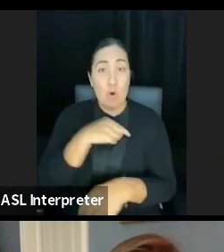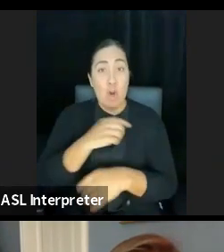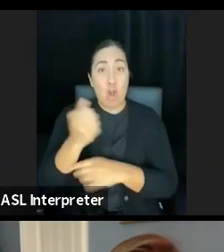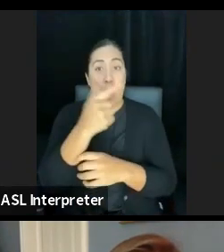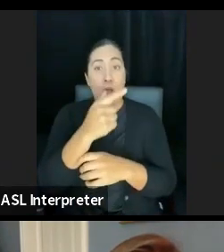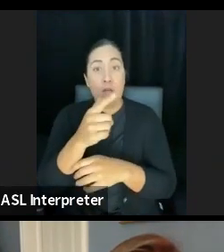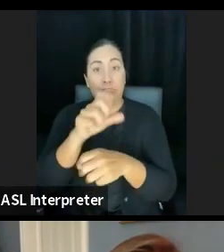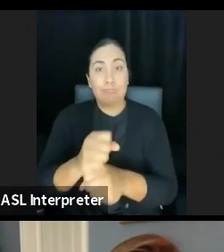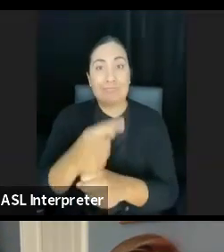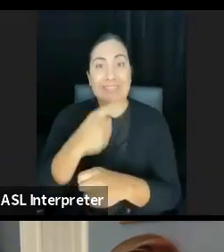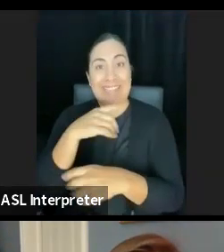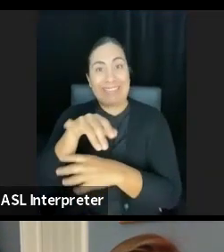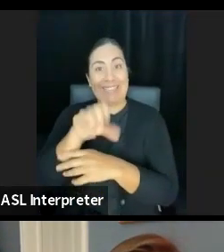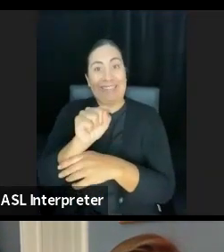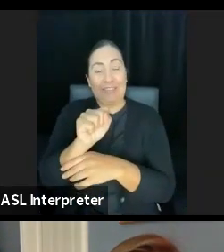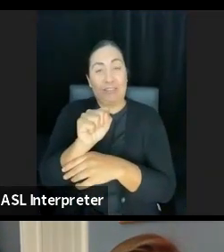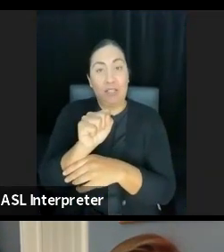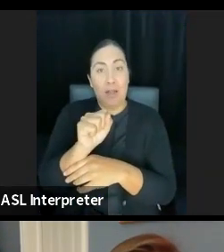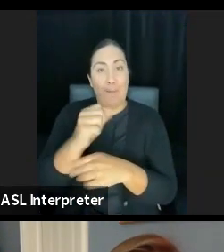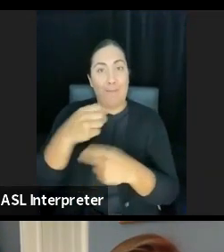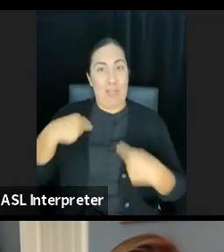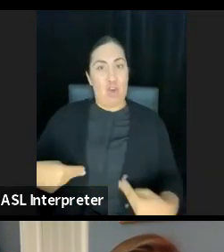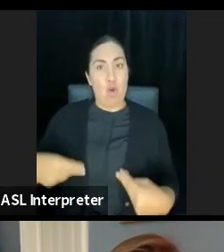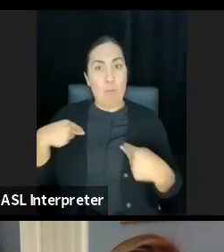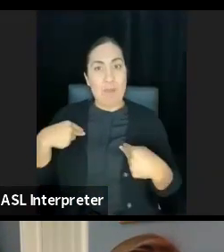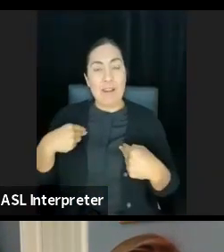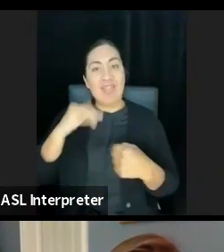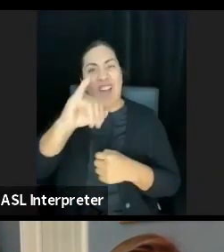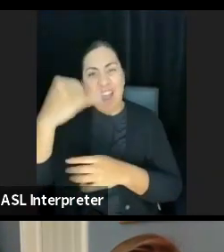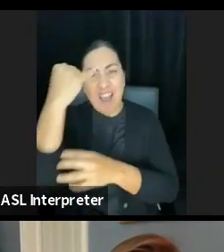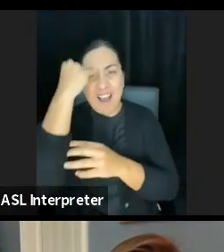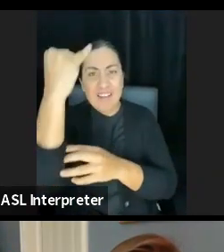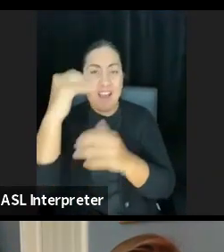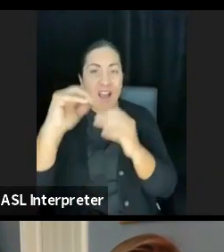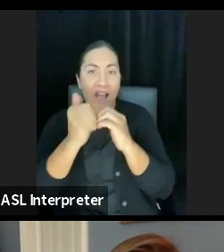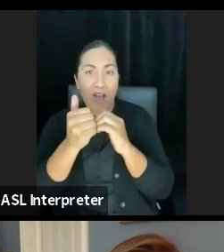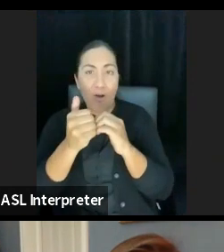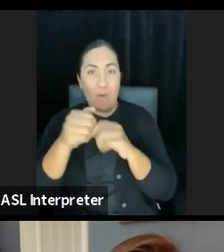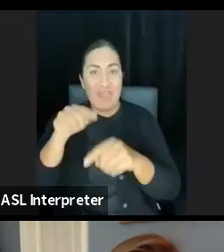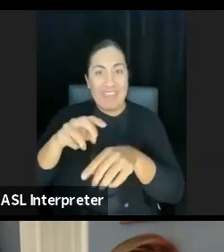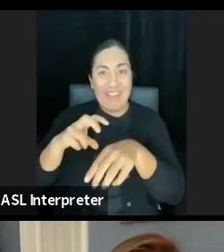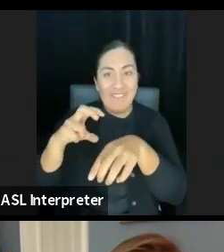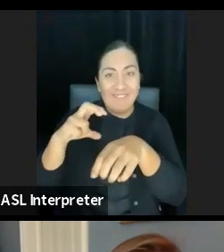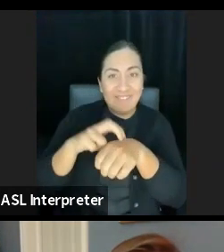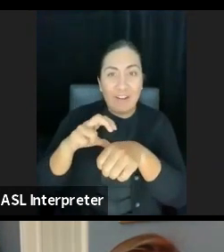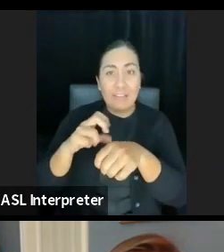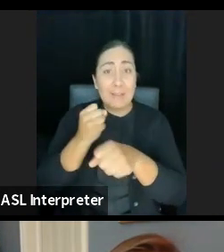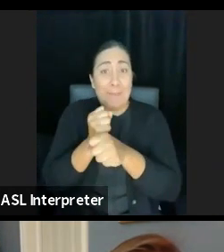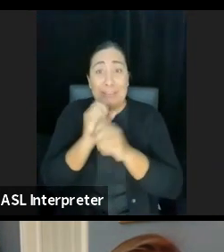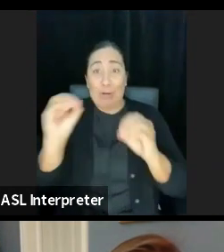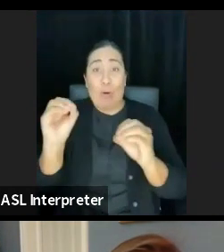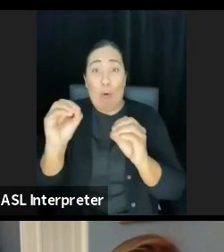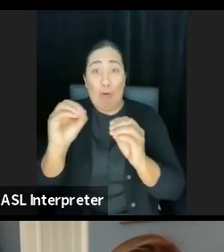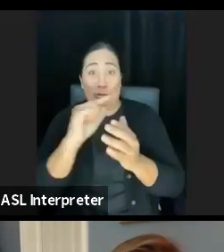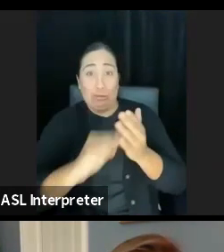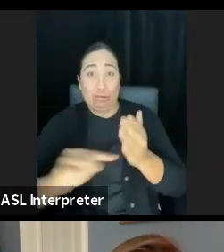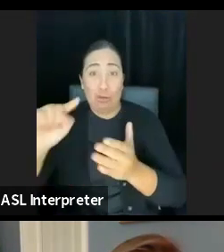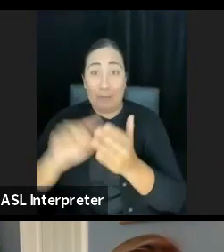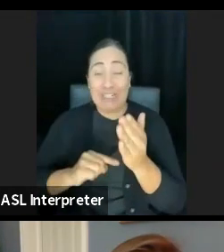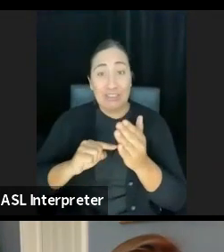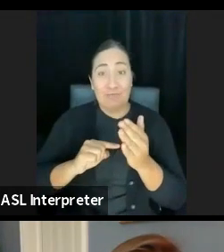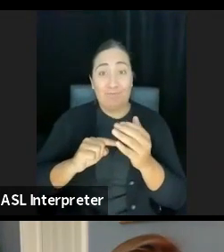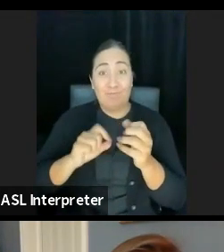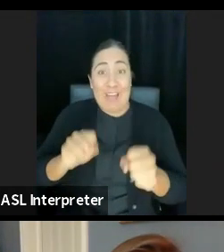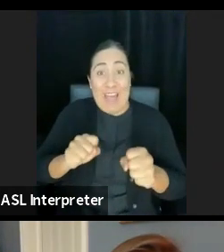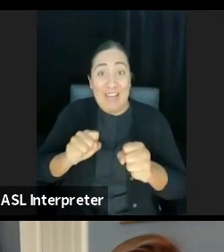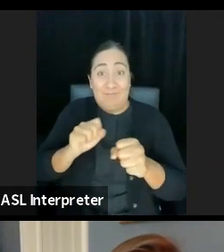This idea of how, you know, this virus makes no discrimination, that it